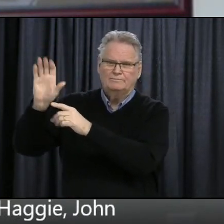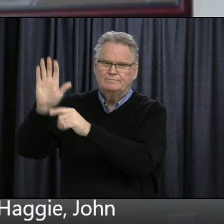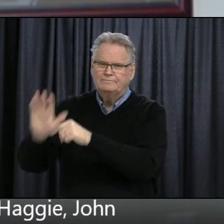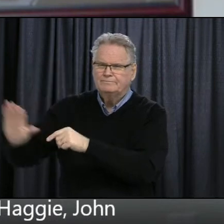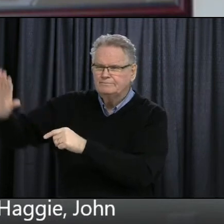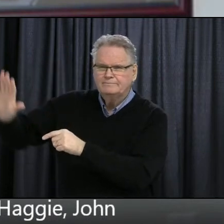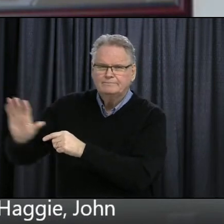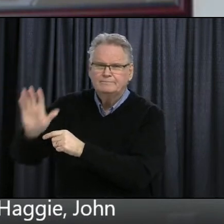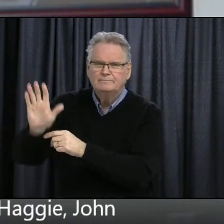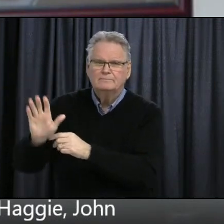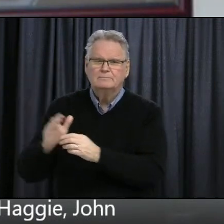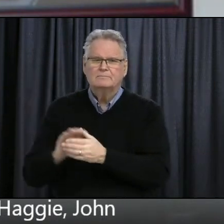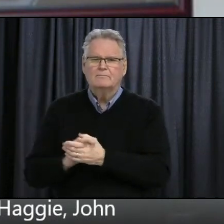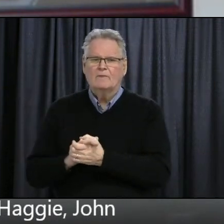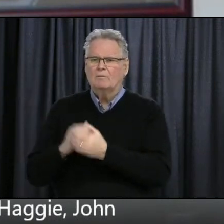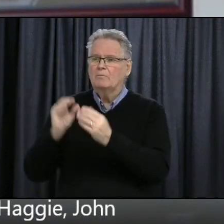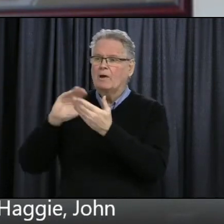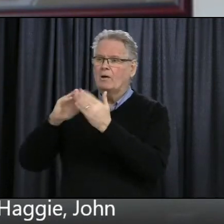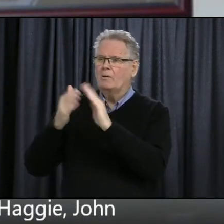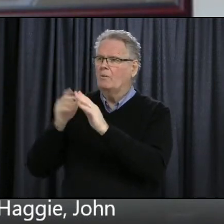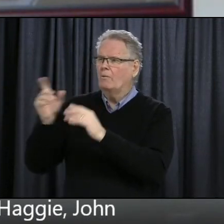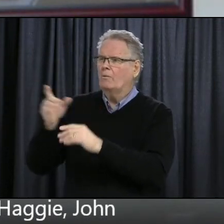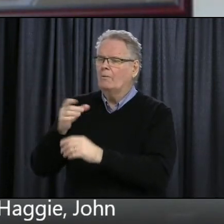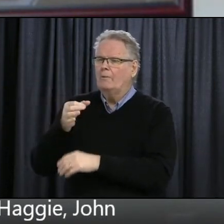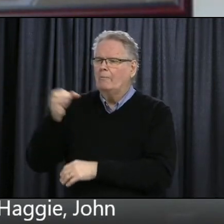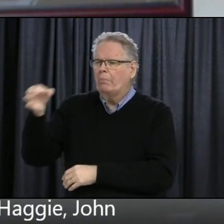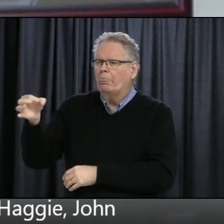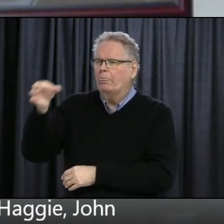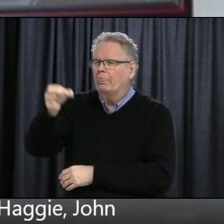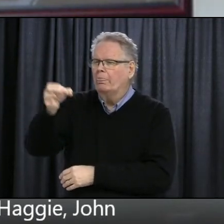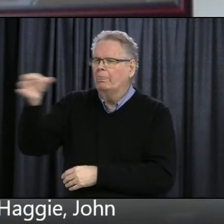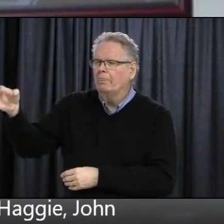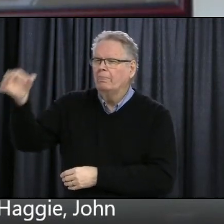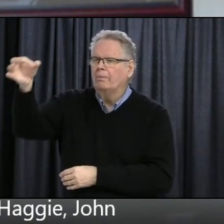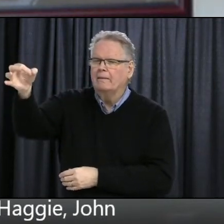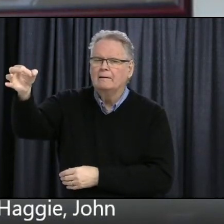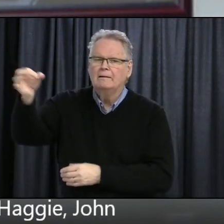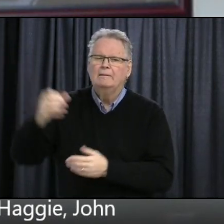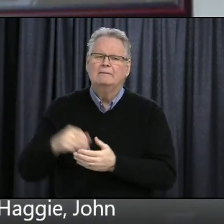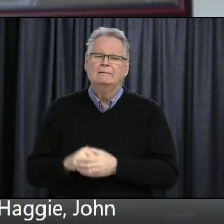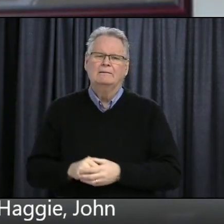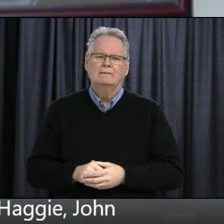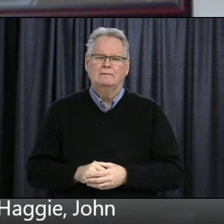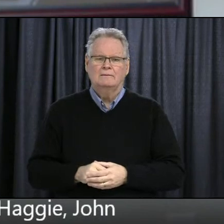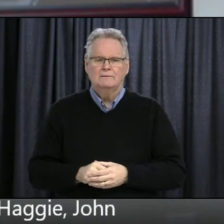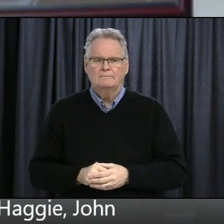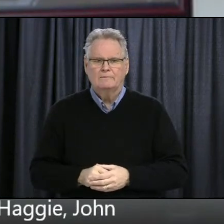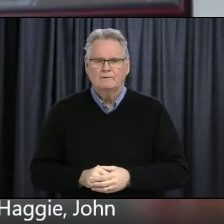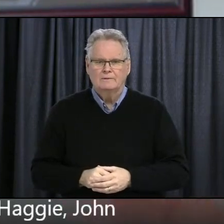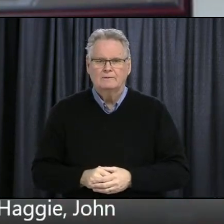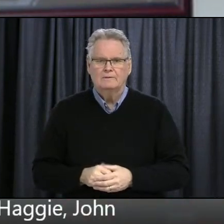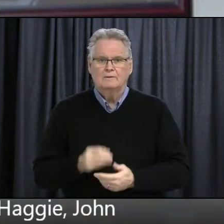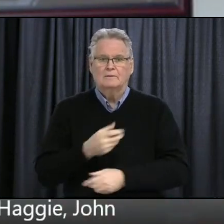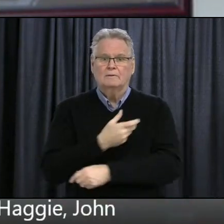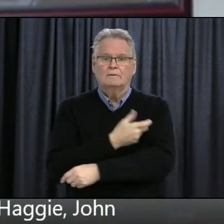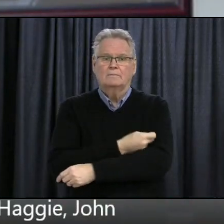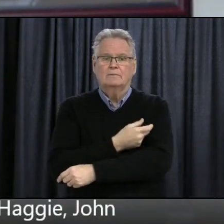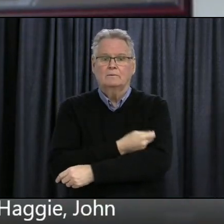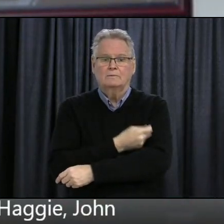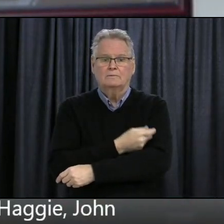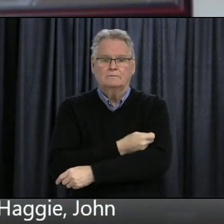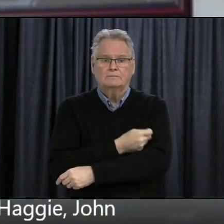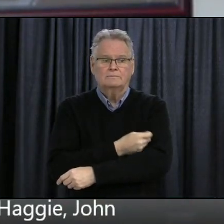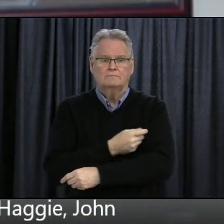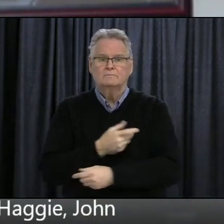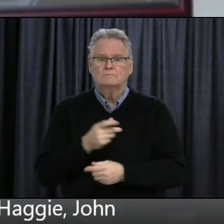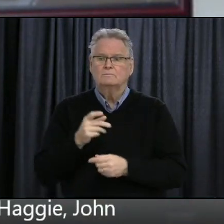the way the Moderna has rolled out, there was an opportunity while visiting those communities to engage those